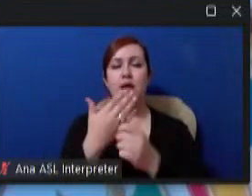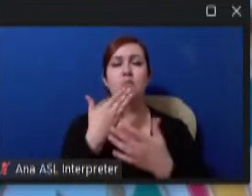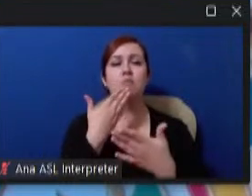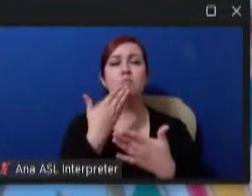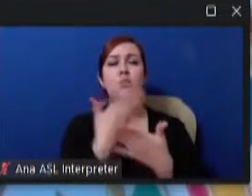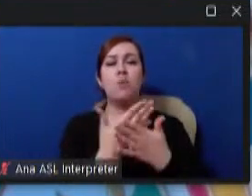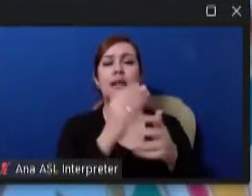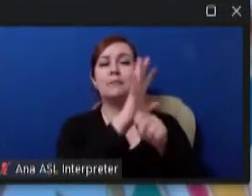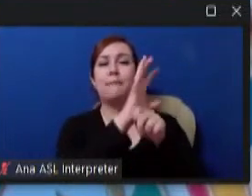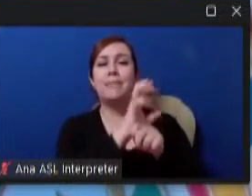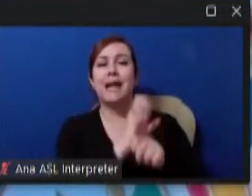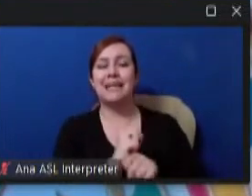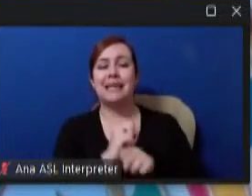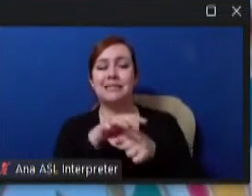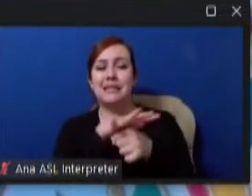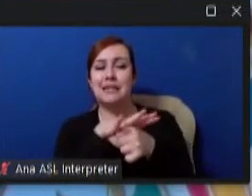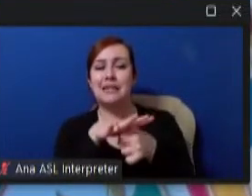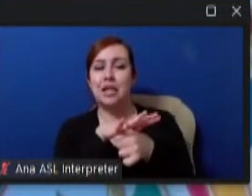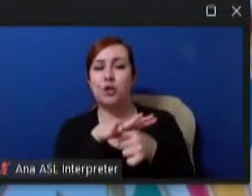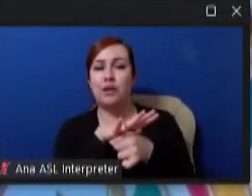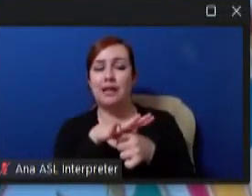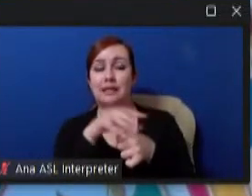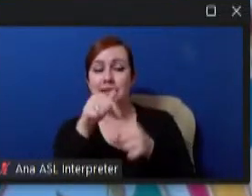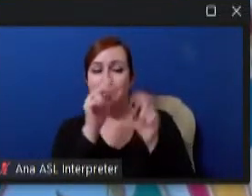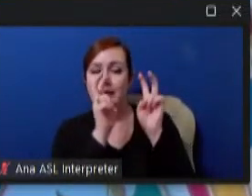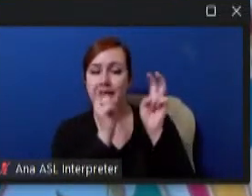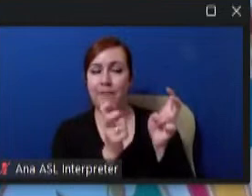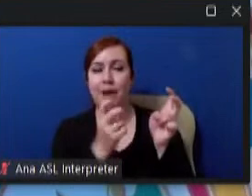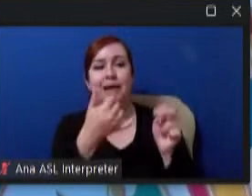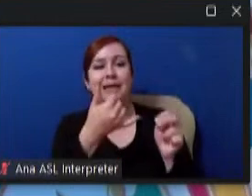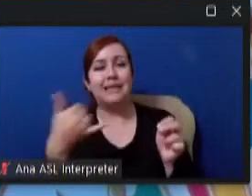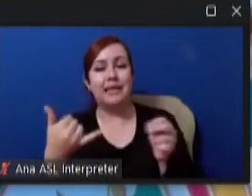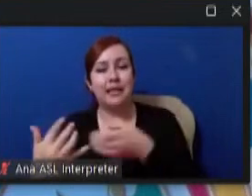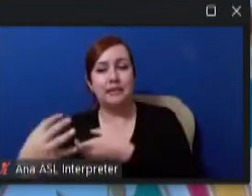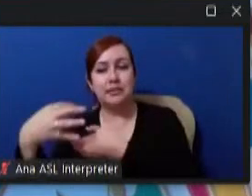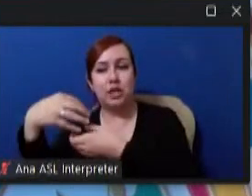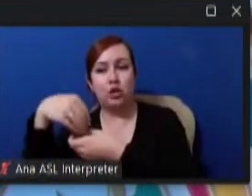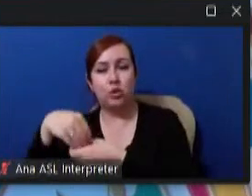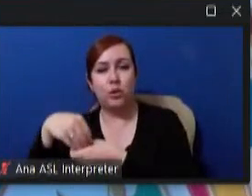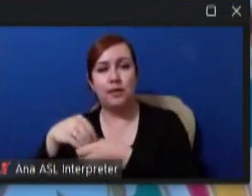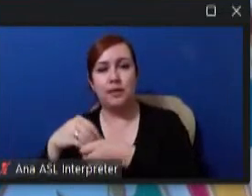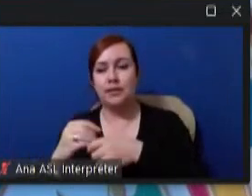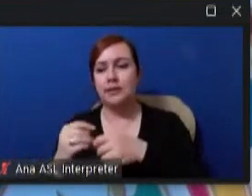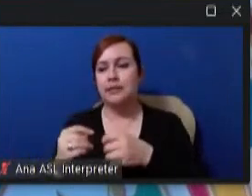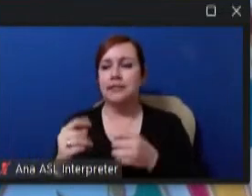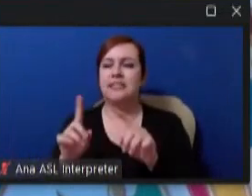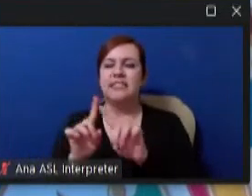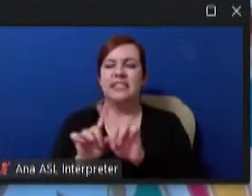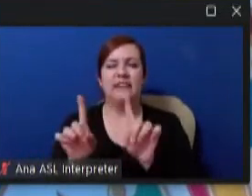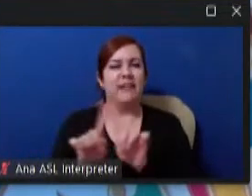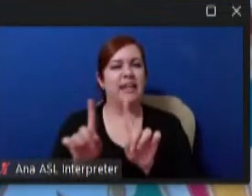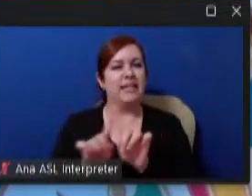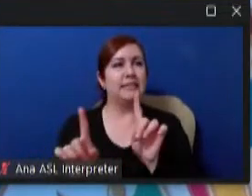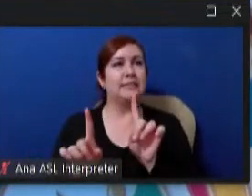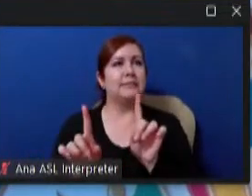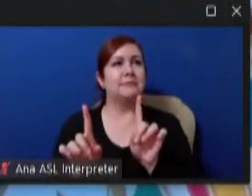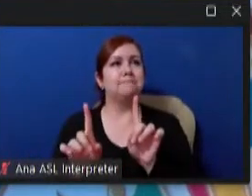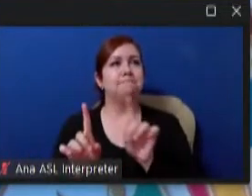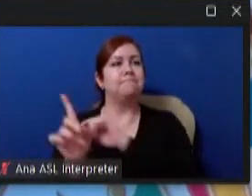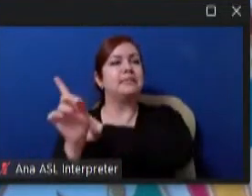recounts some of the regional best practices being implemented.